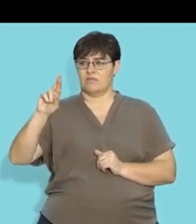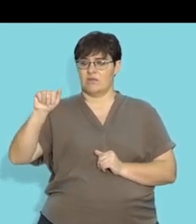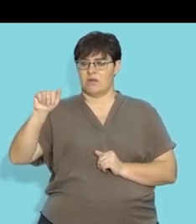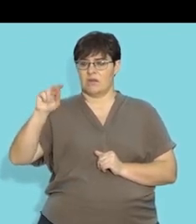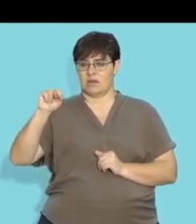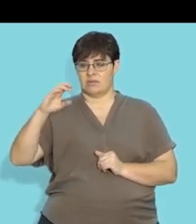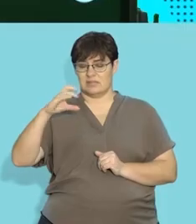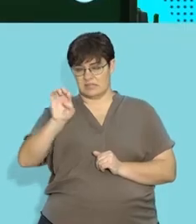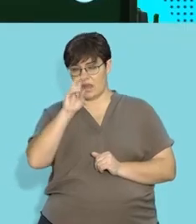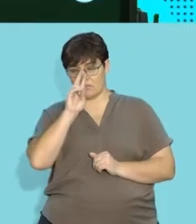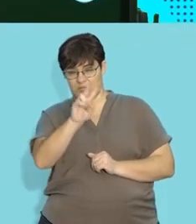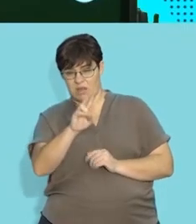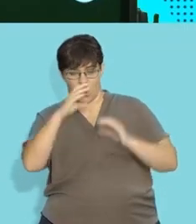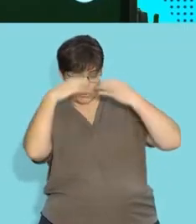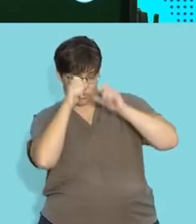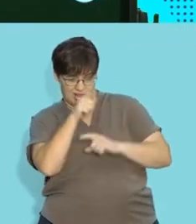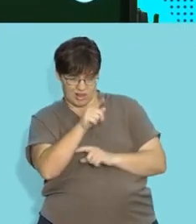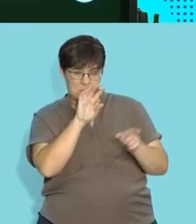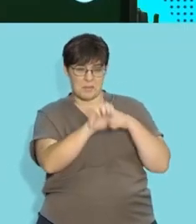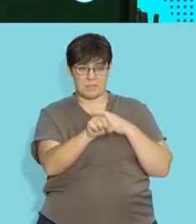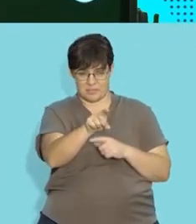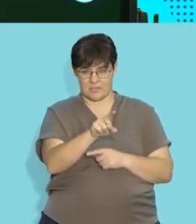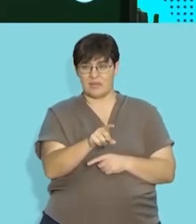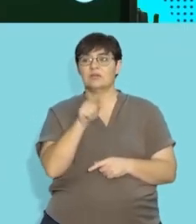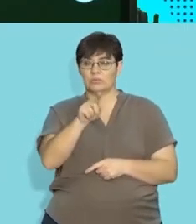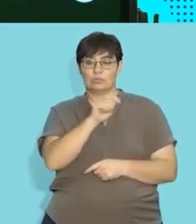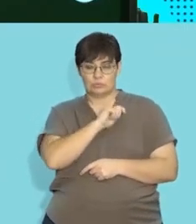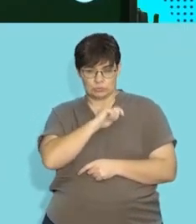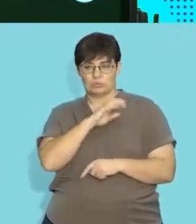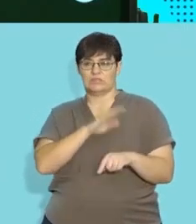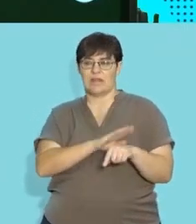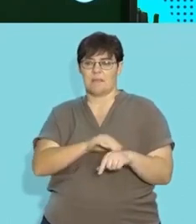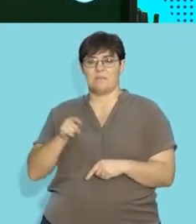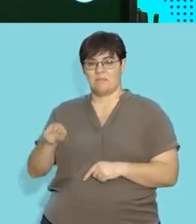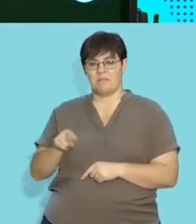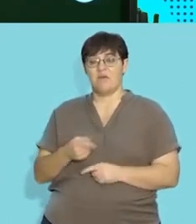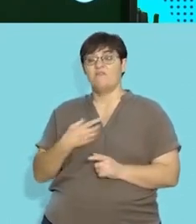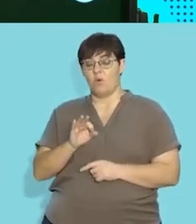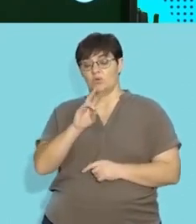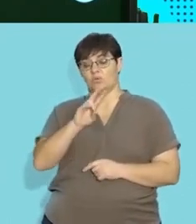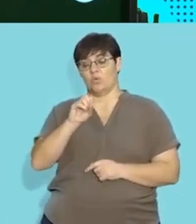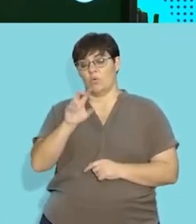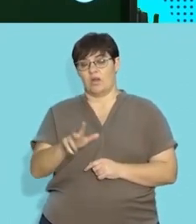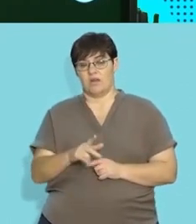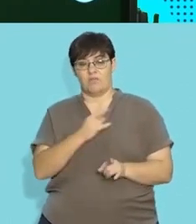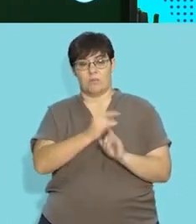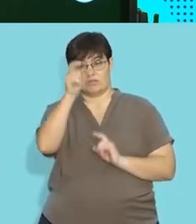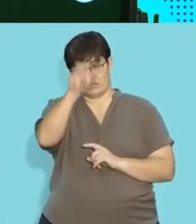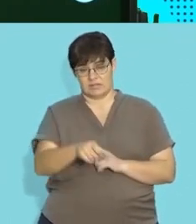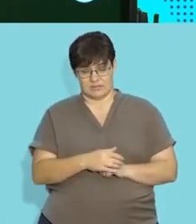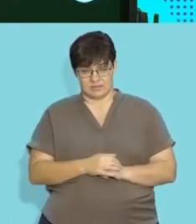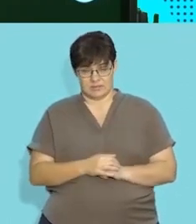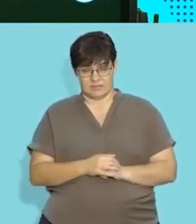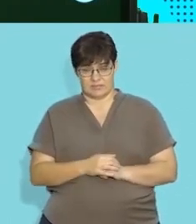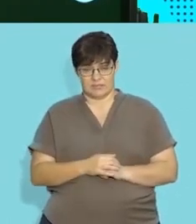You can check that. You can, if you have time, try Google that and see that's the actual time in 2008 for